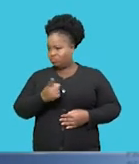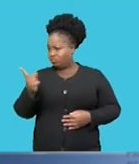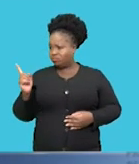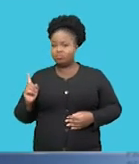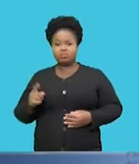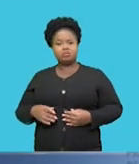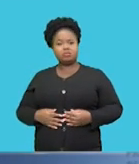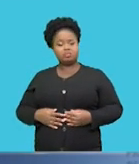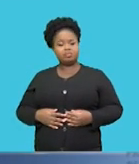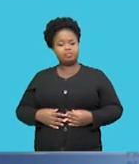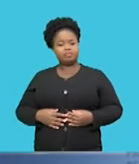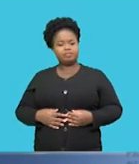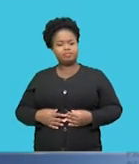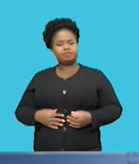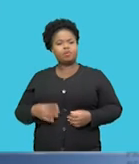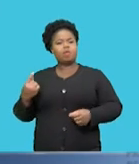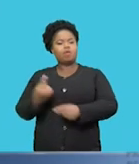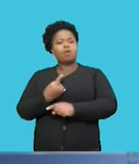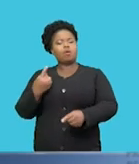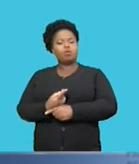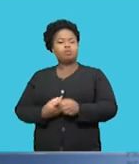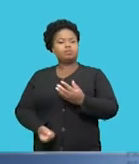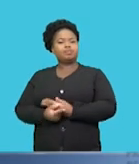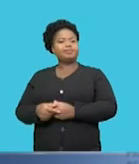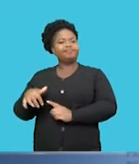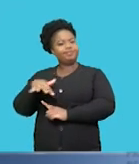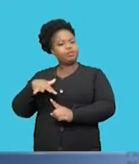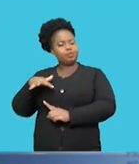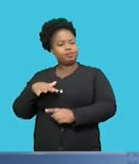indirectly, you find yourself in a situation where